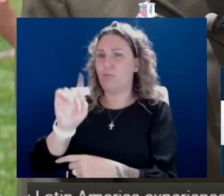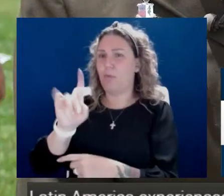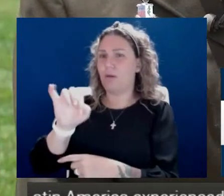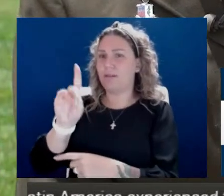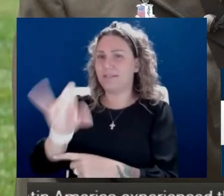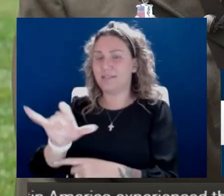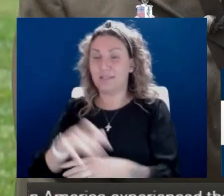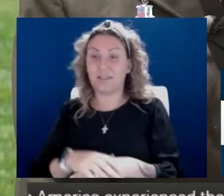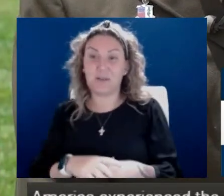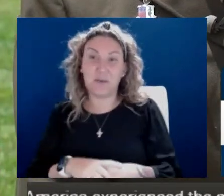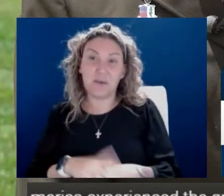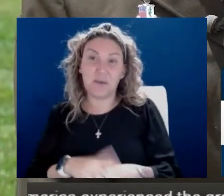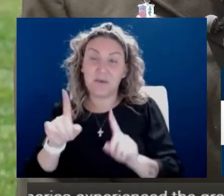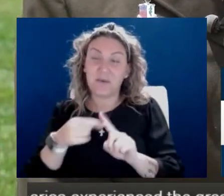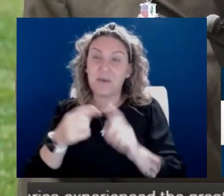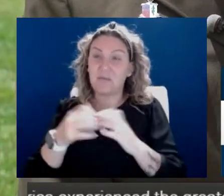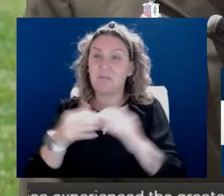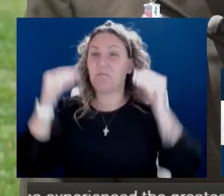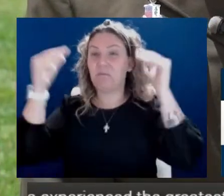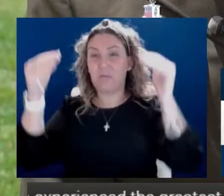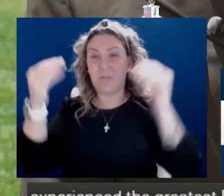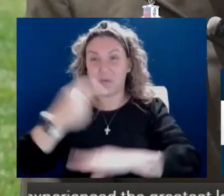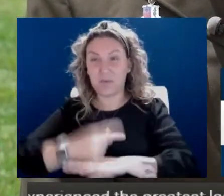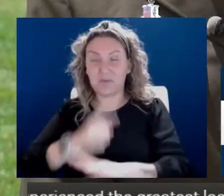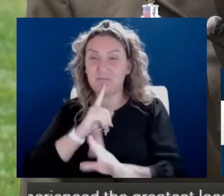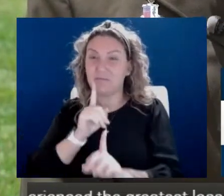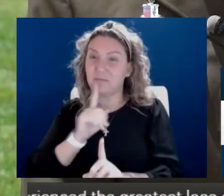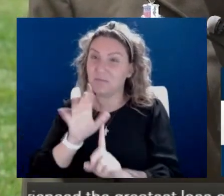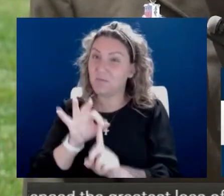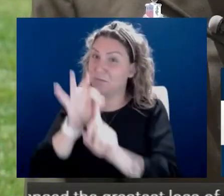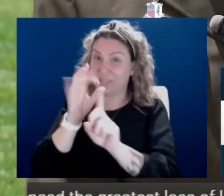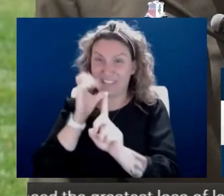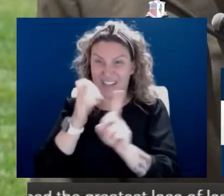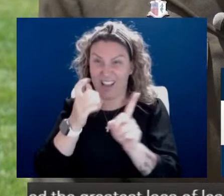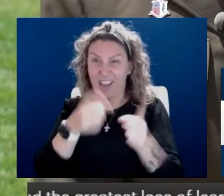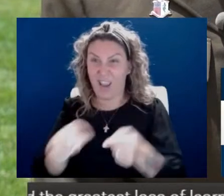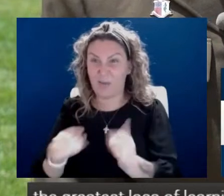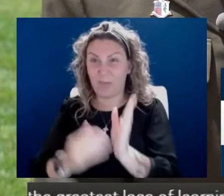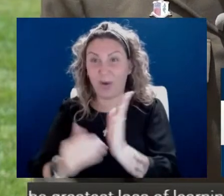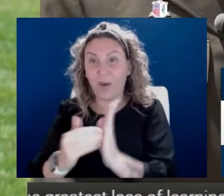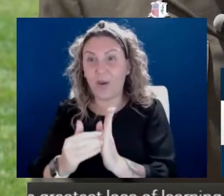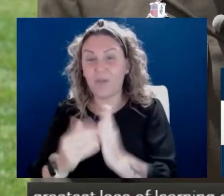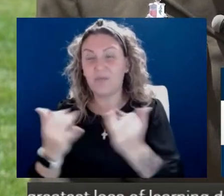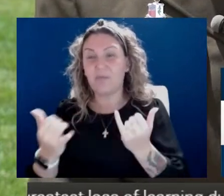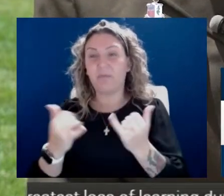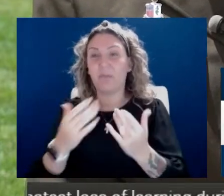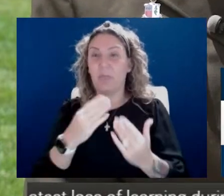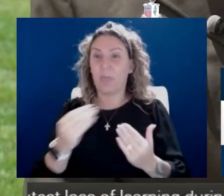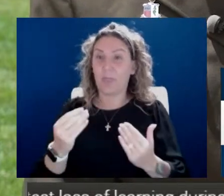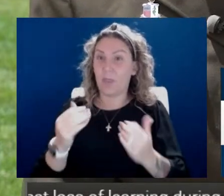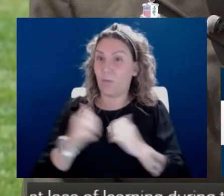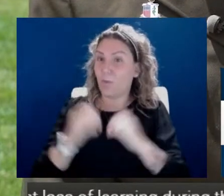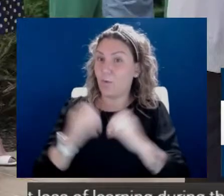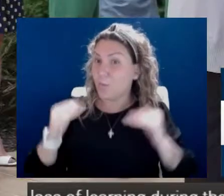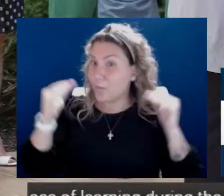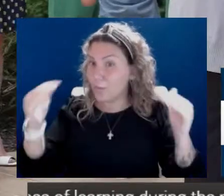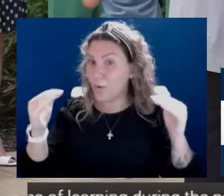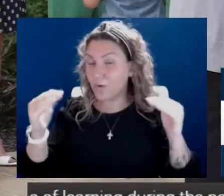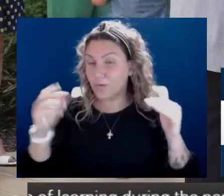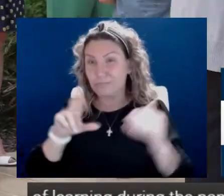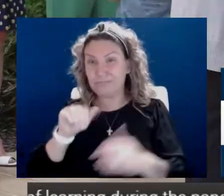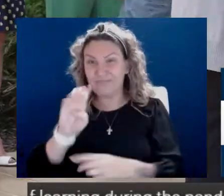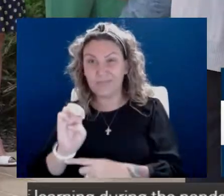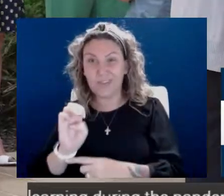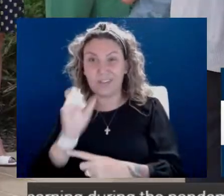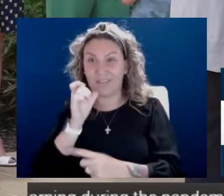as something really special, right? They don't come very often, and these days with promotion rates, not everyone gets